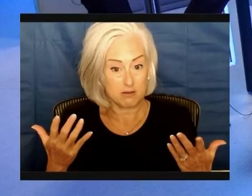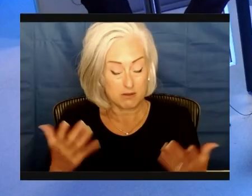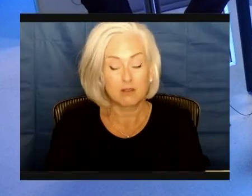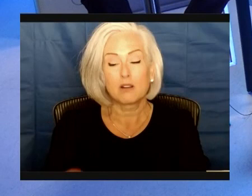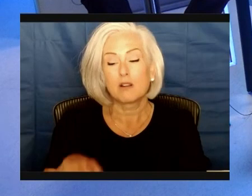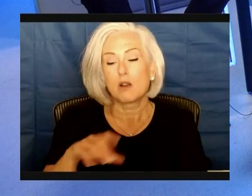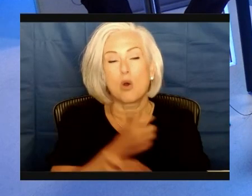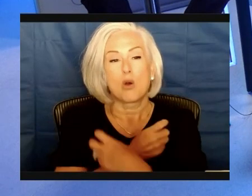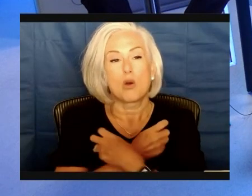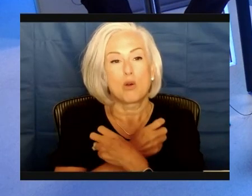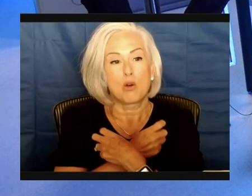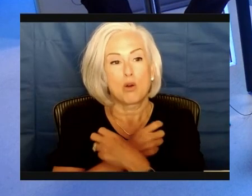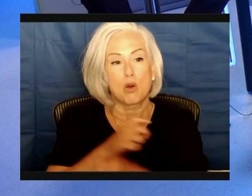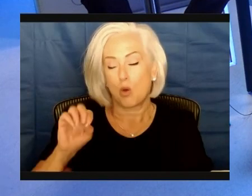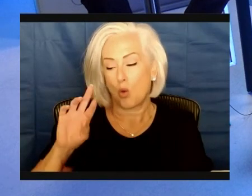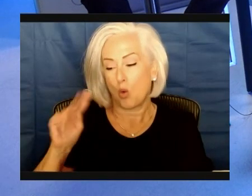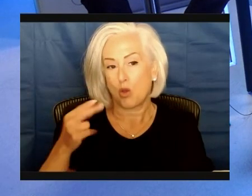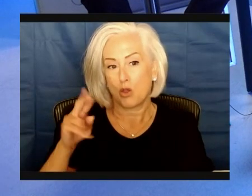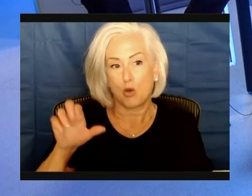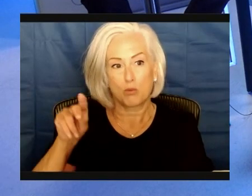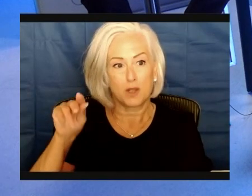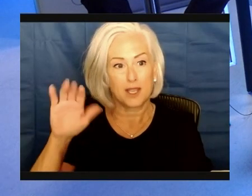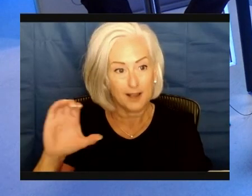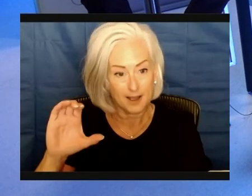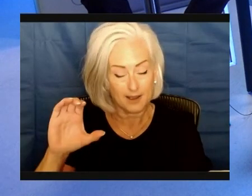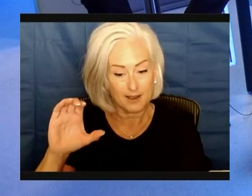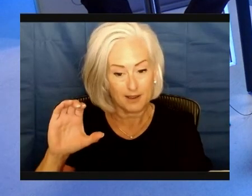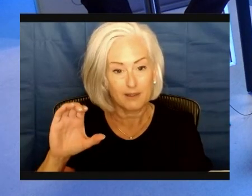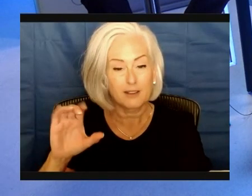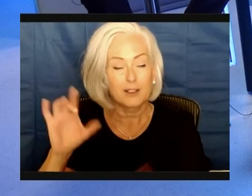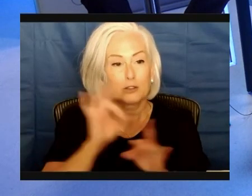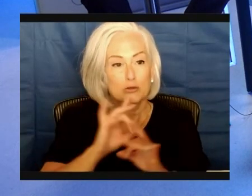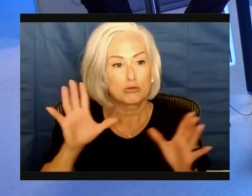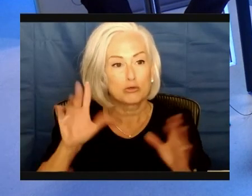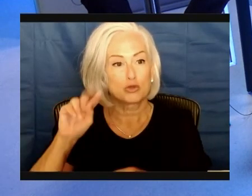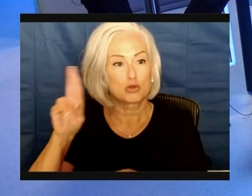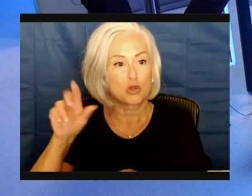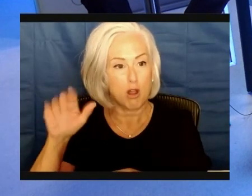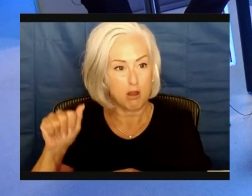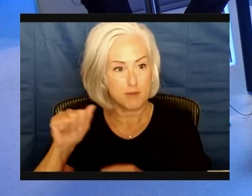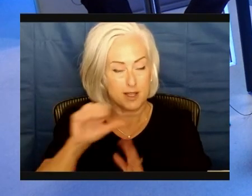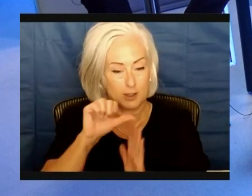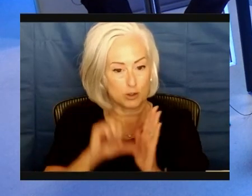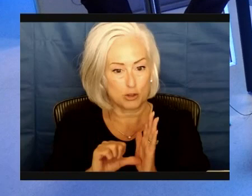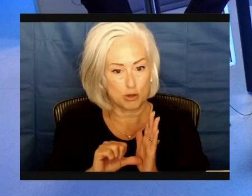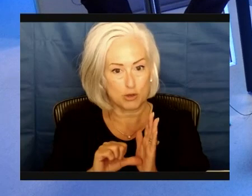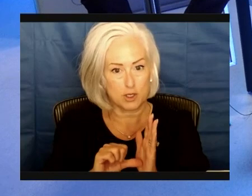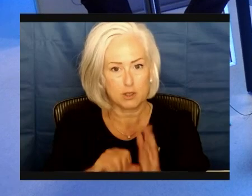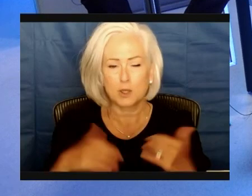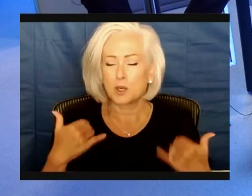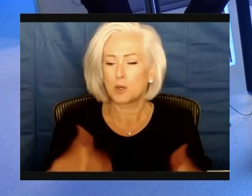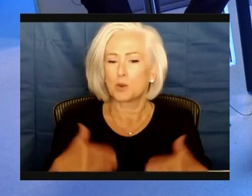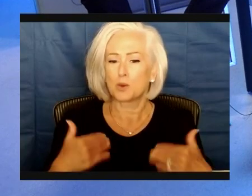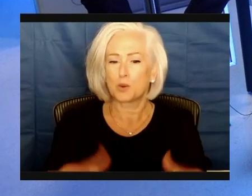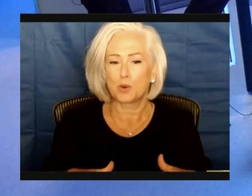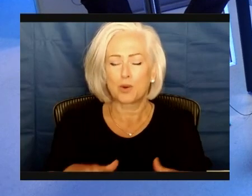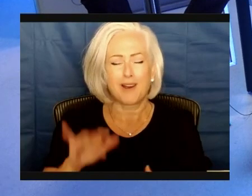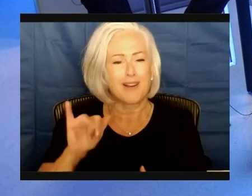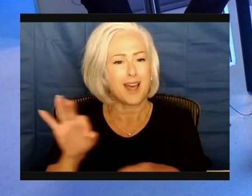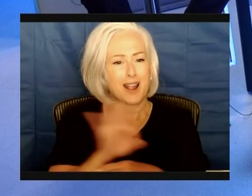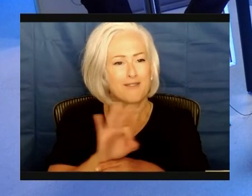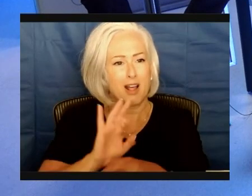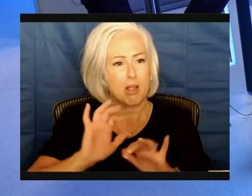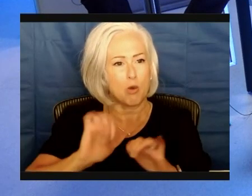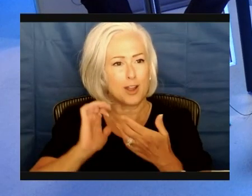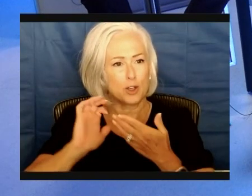So the International Orthopedic Trauma Fellowship, how did that come about? Because I was thinking, that's a lot of words,